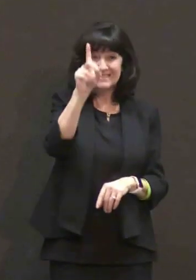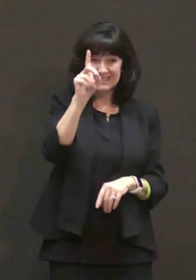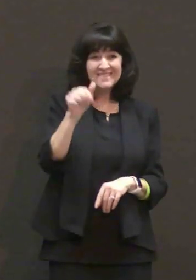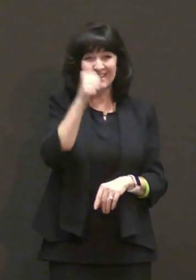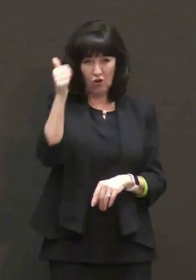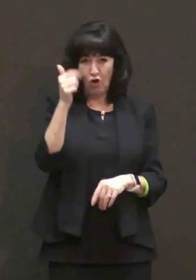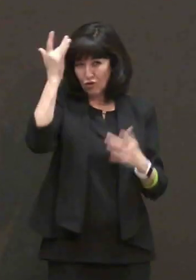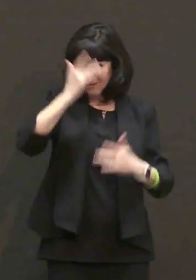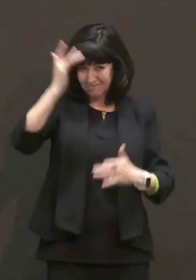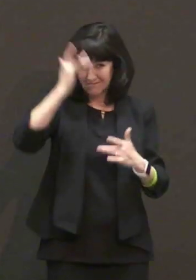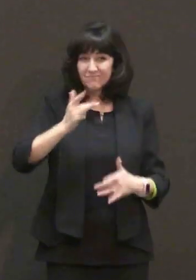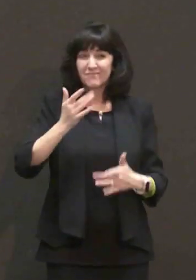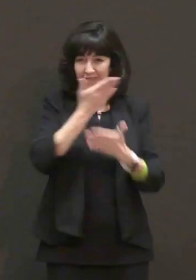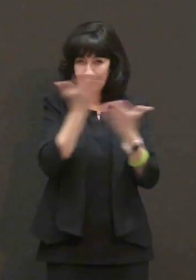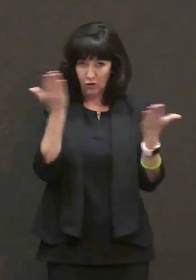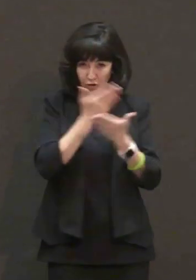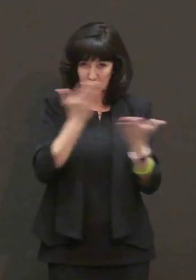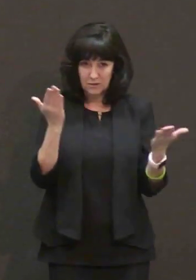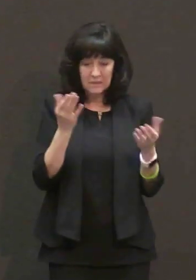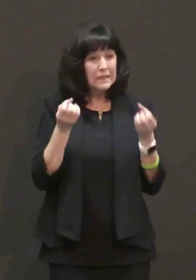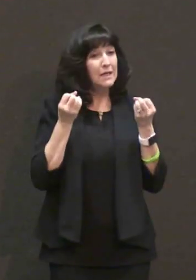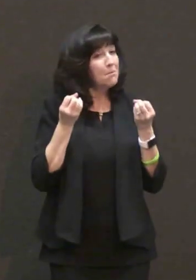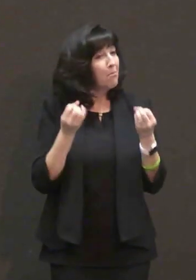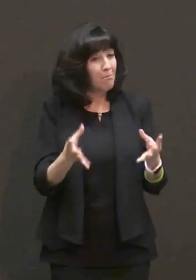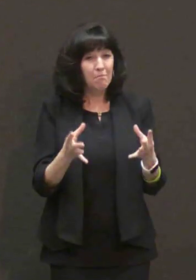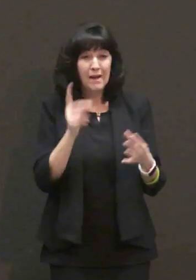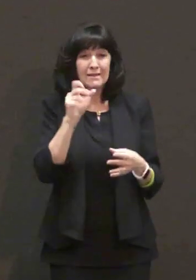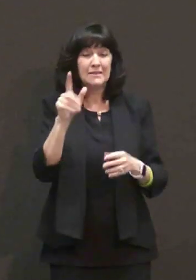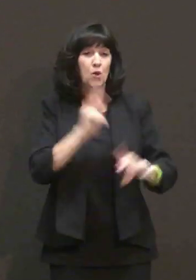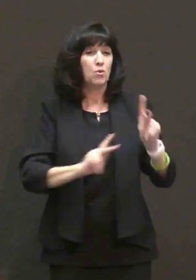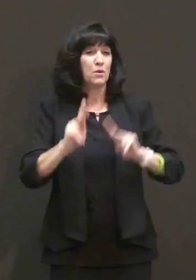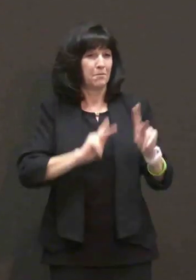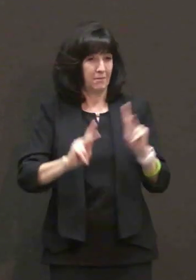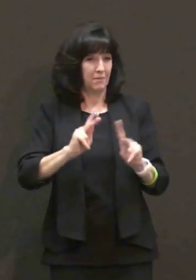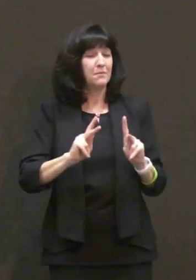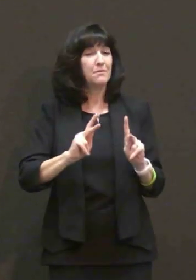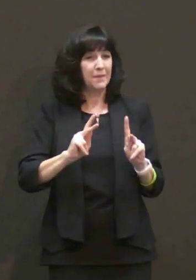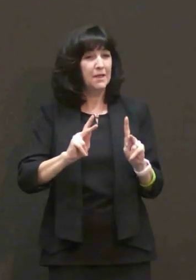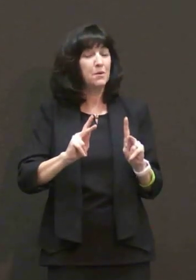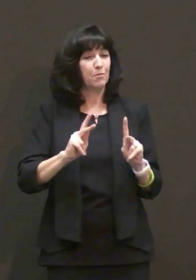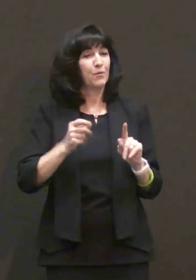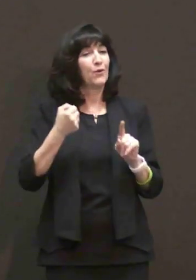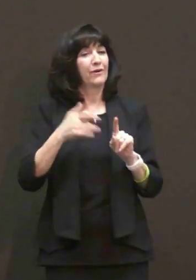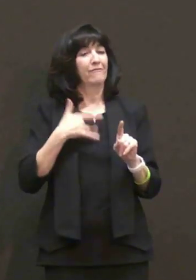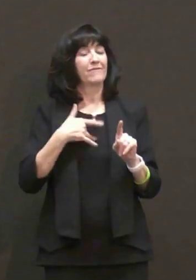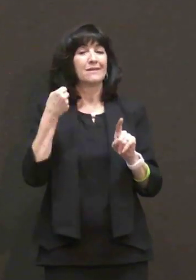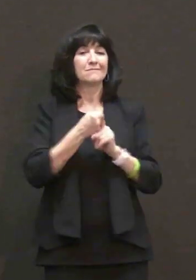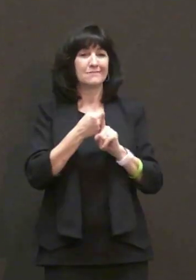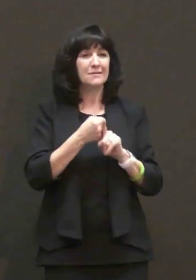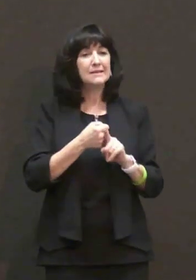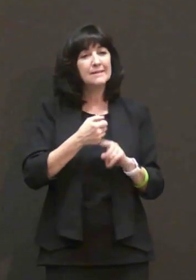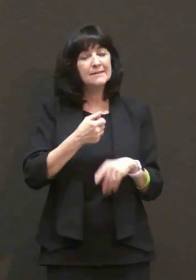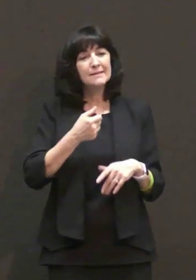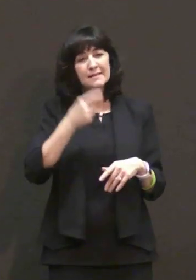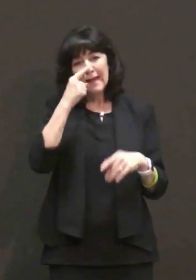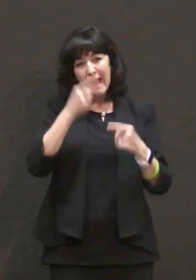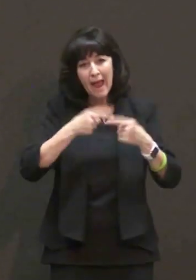that's out there, and then many Delawareans suffer from allergies, which also can give certainly shortness of breath and cough to